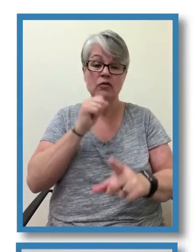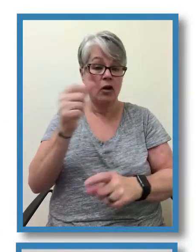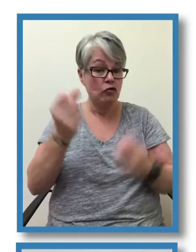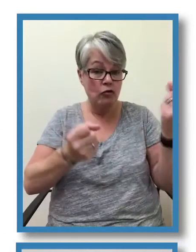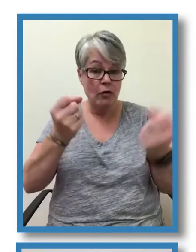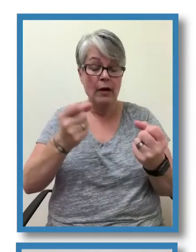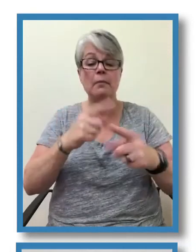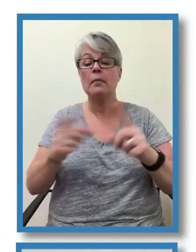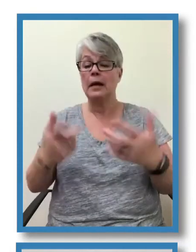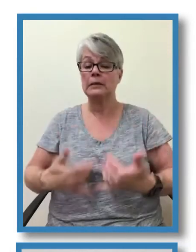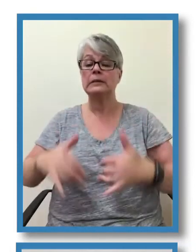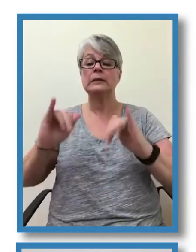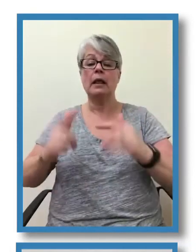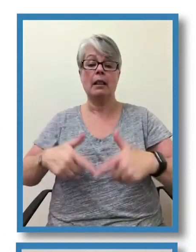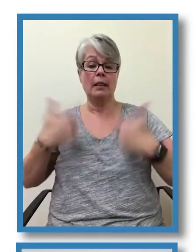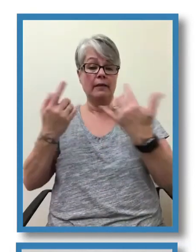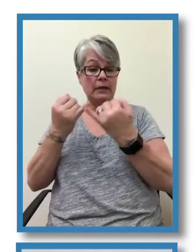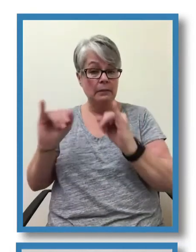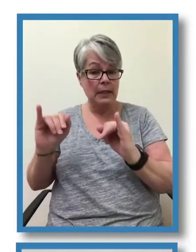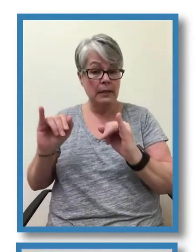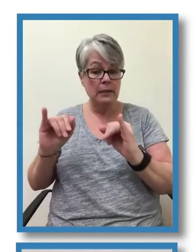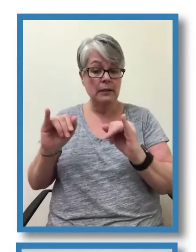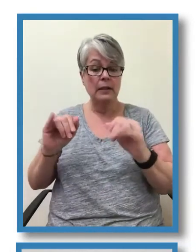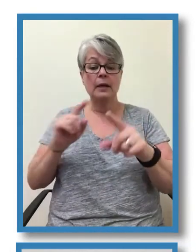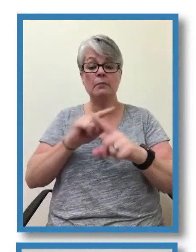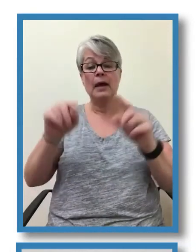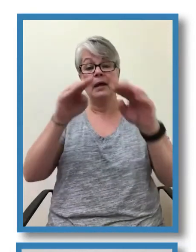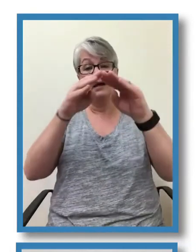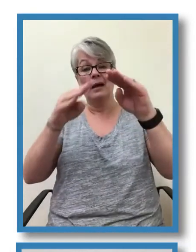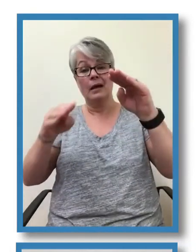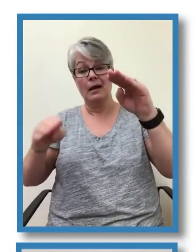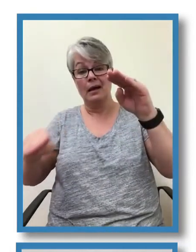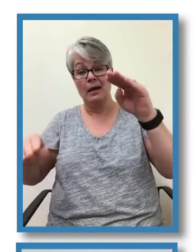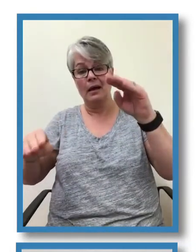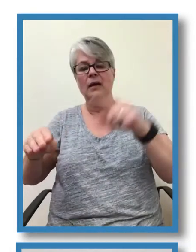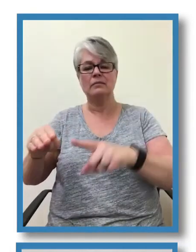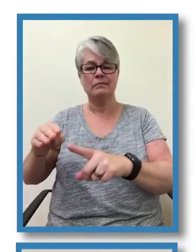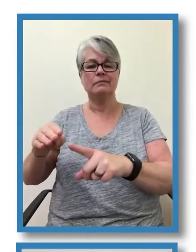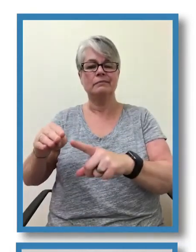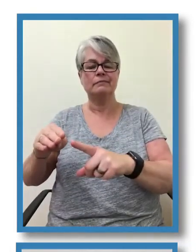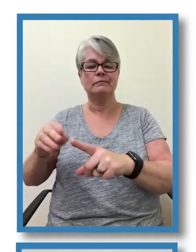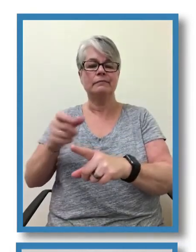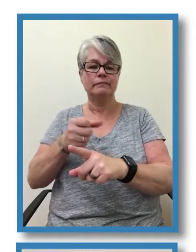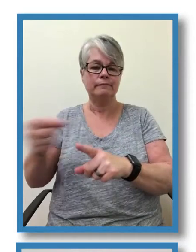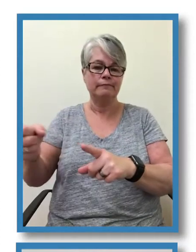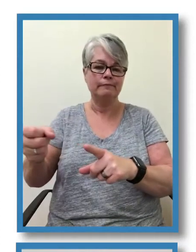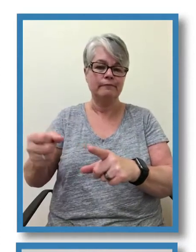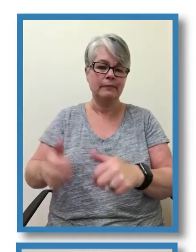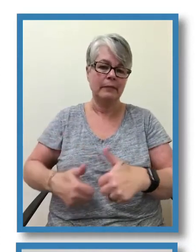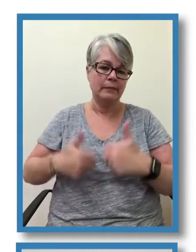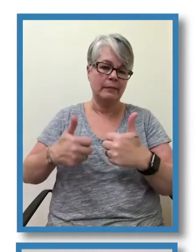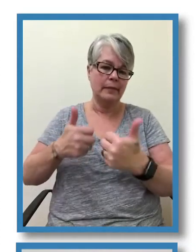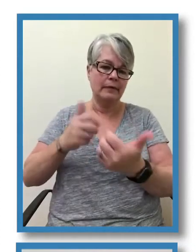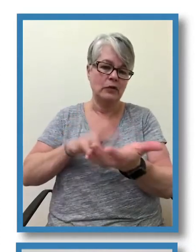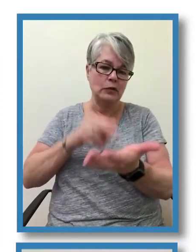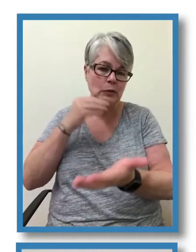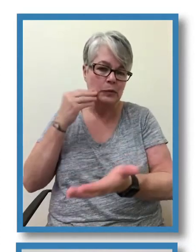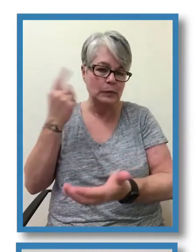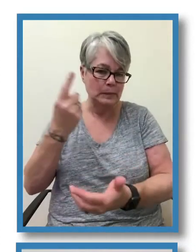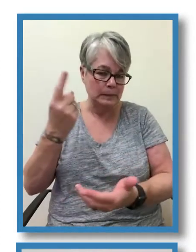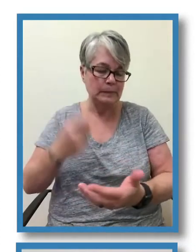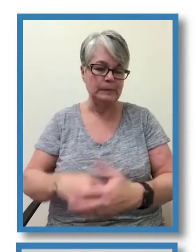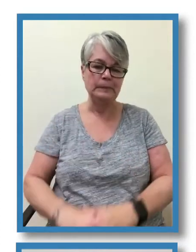So just the treatments that you may be aware of. I'm getting the sign.